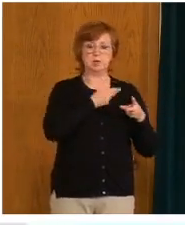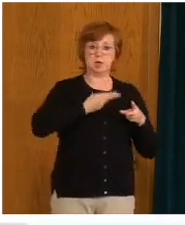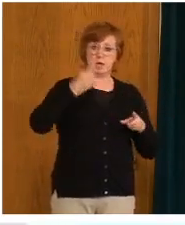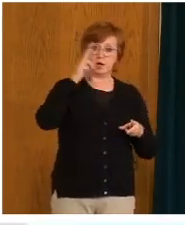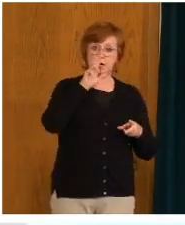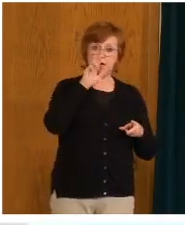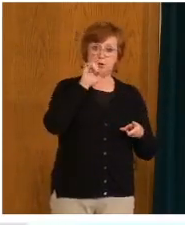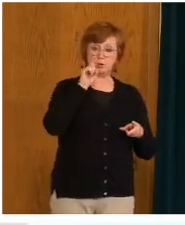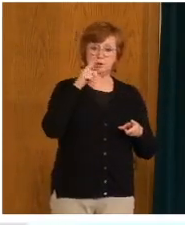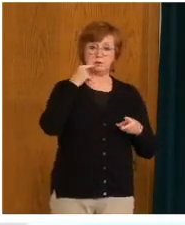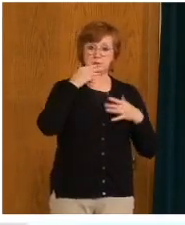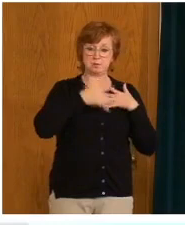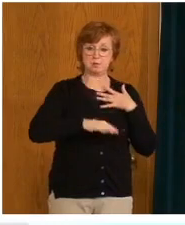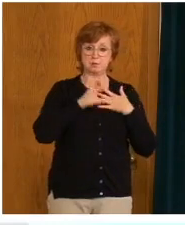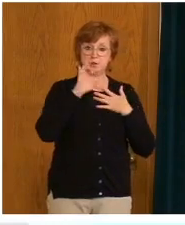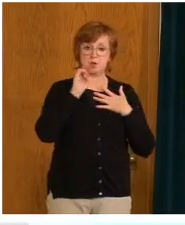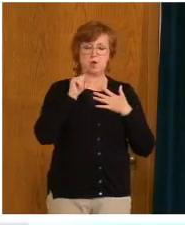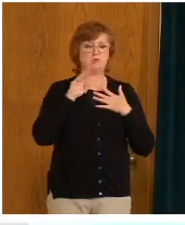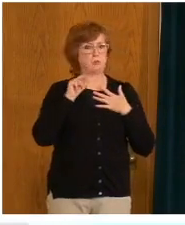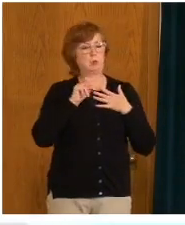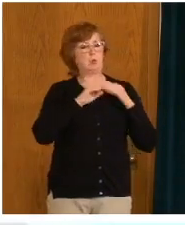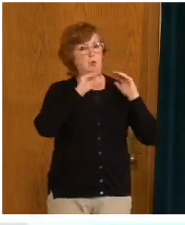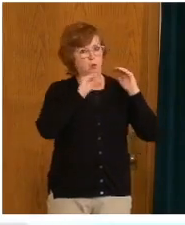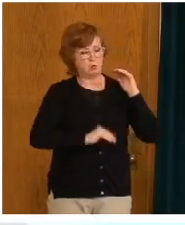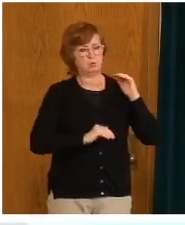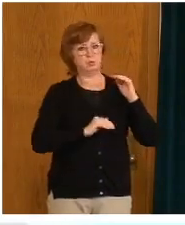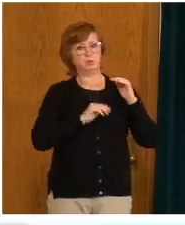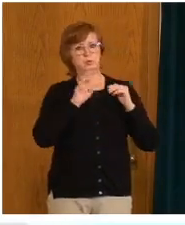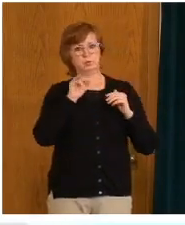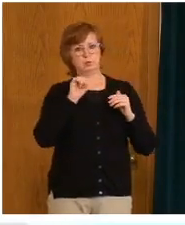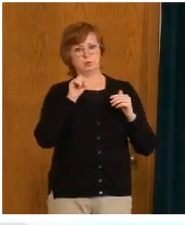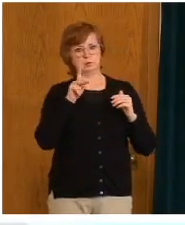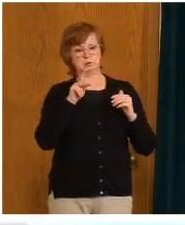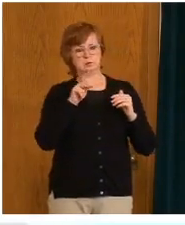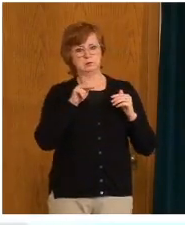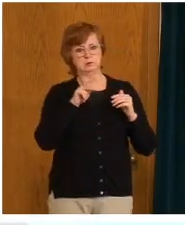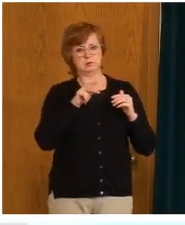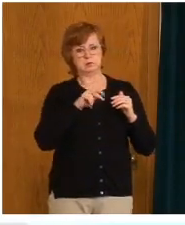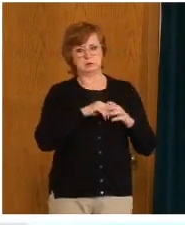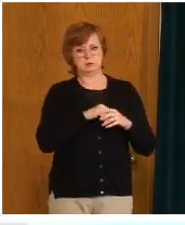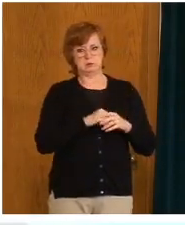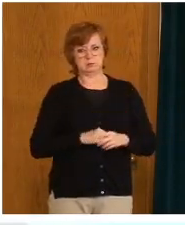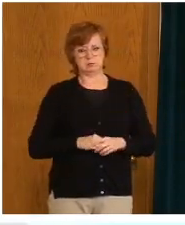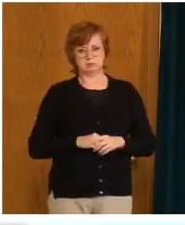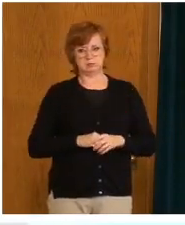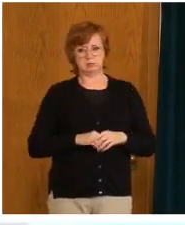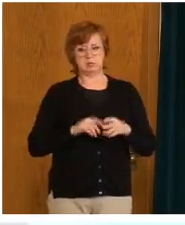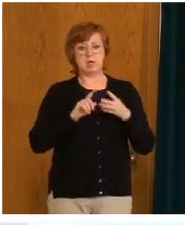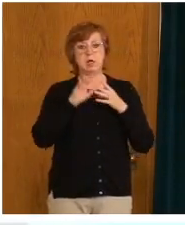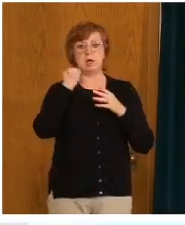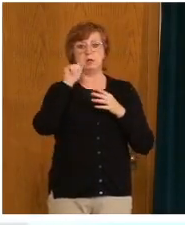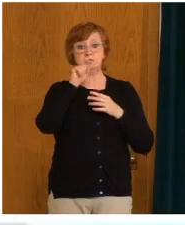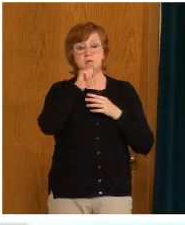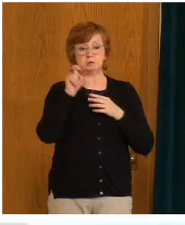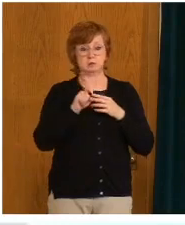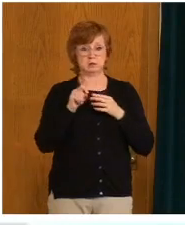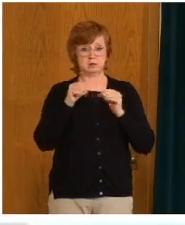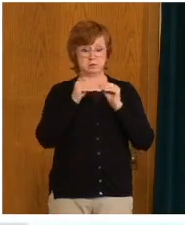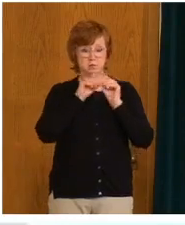AstraZeneca. We have supply available up to 20,000 doses at present, more in the pipeline.